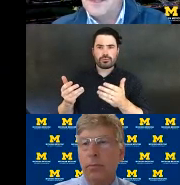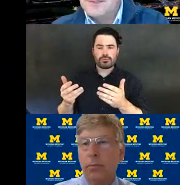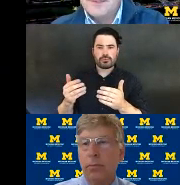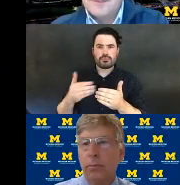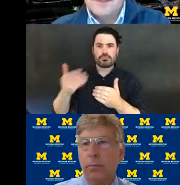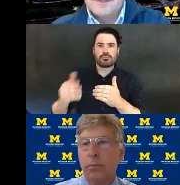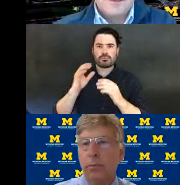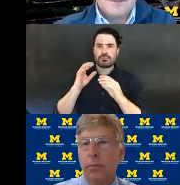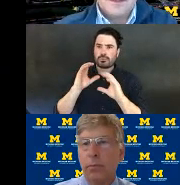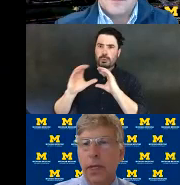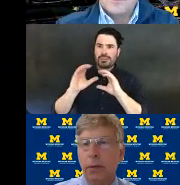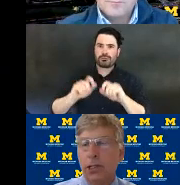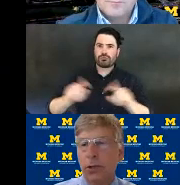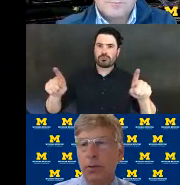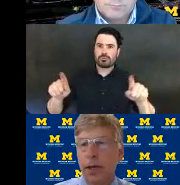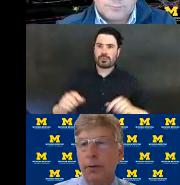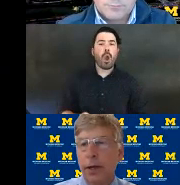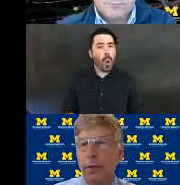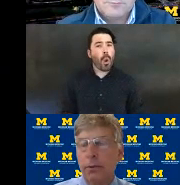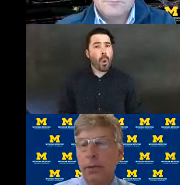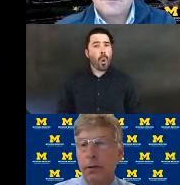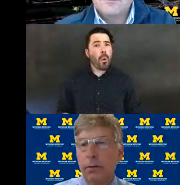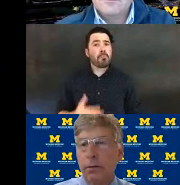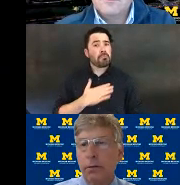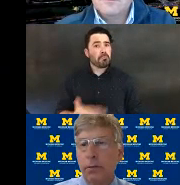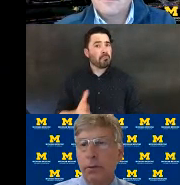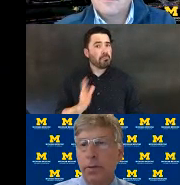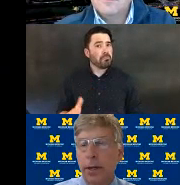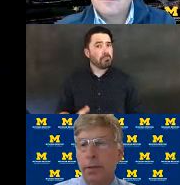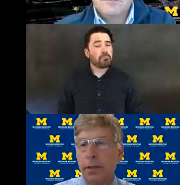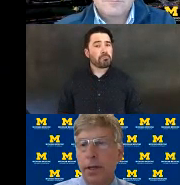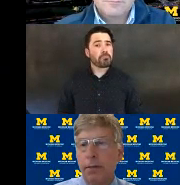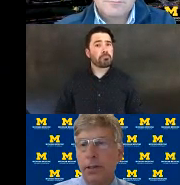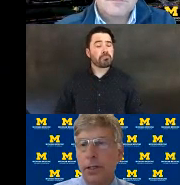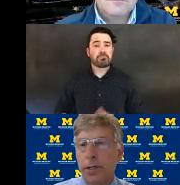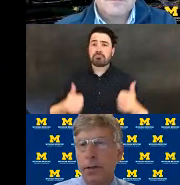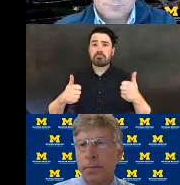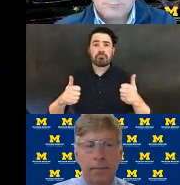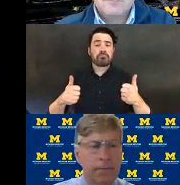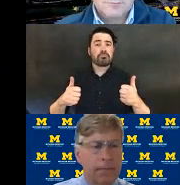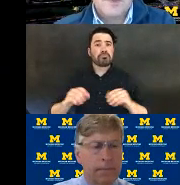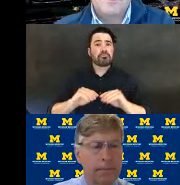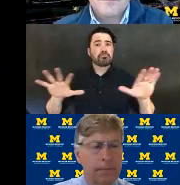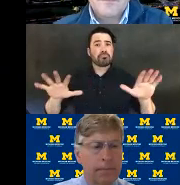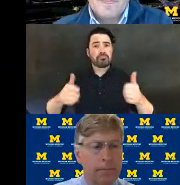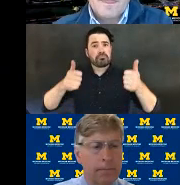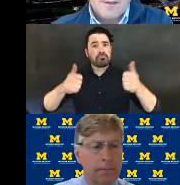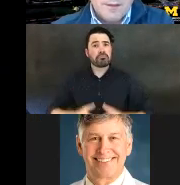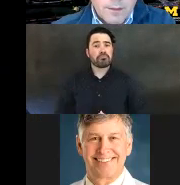daily. Yeah, we'd certainly be fine with that. We would be happy to have it disseminated.